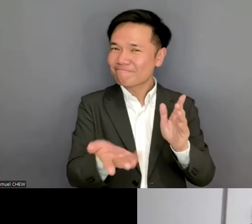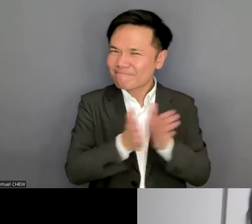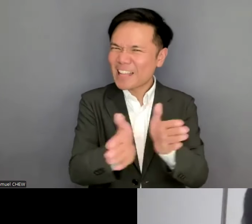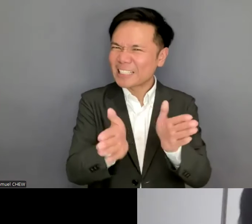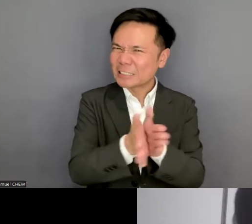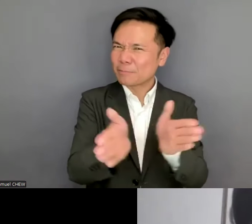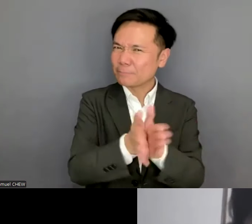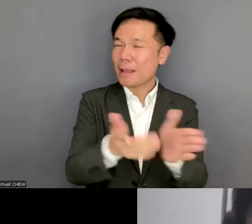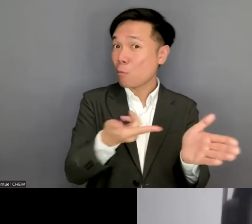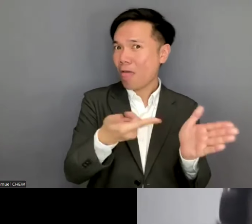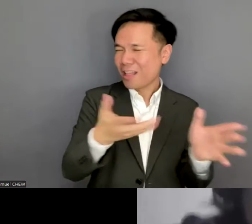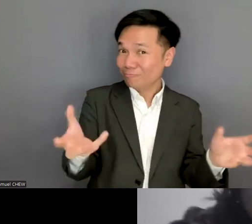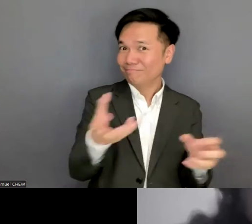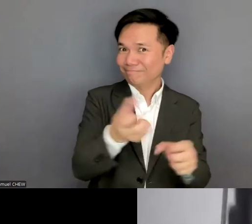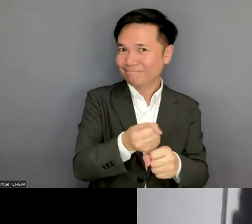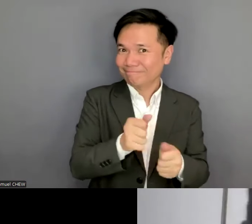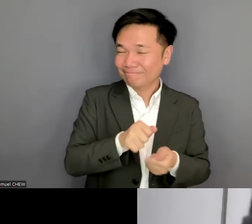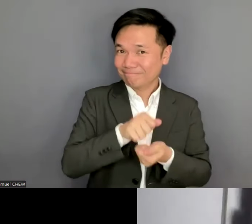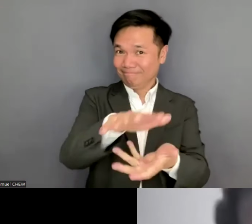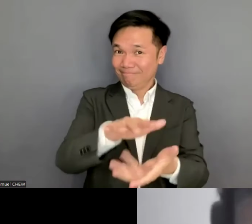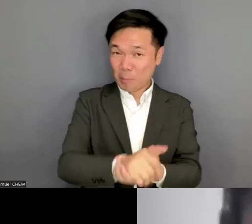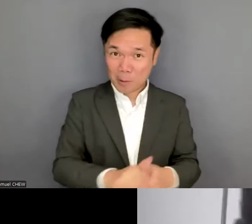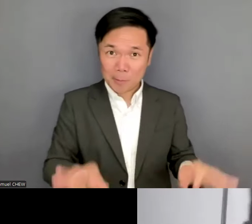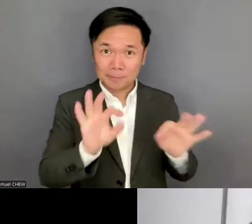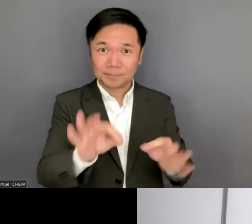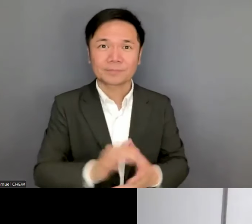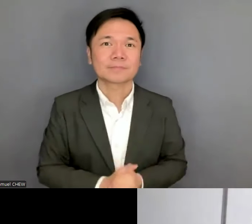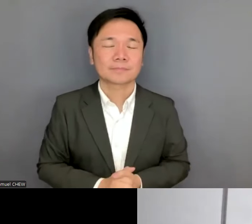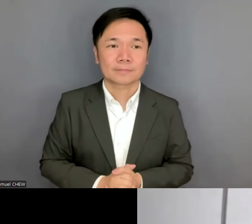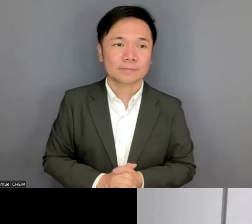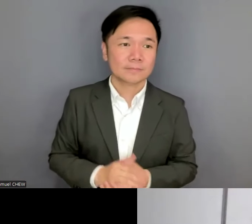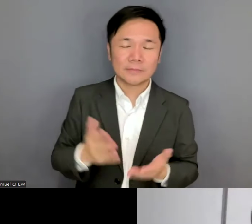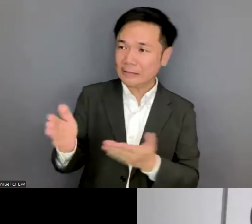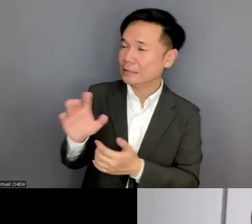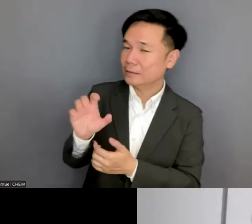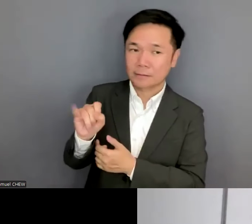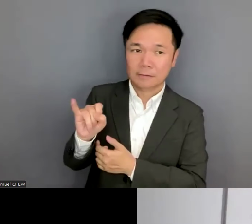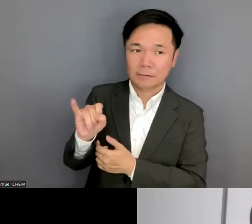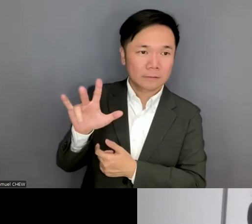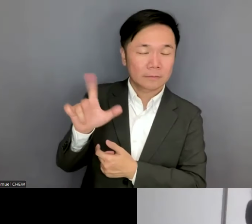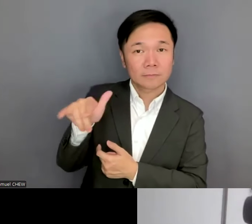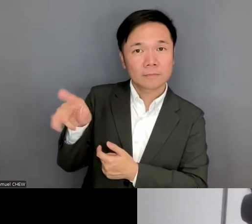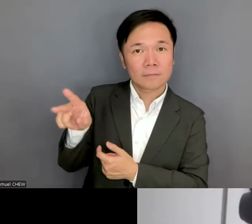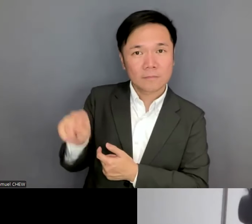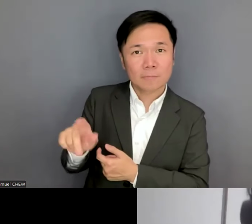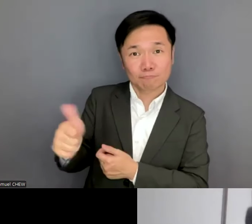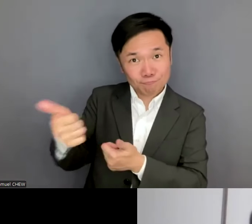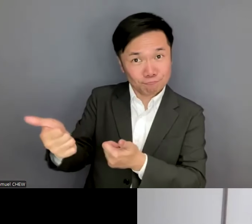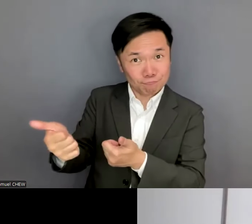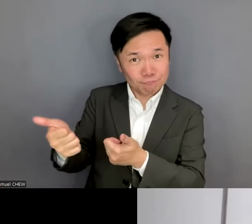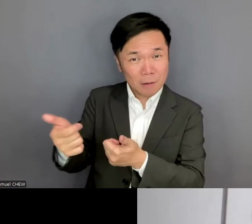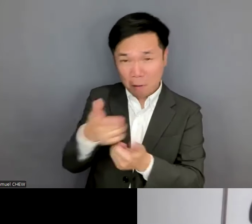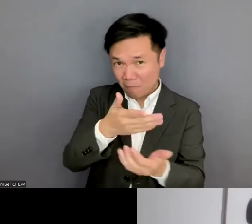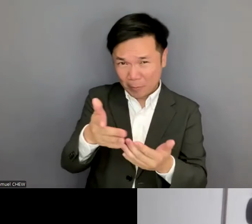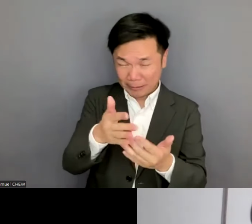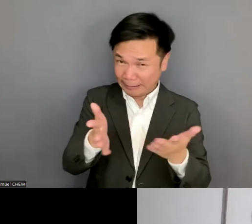summary of that. And then please go ahead, Silvan. Sorry for interrupting you. Just to make sure everything is clear, you